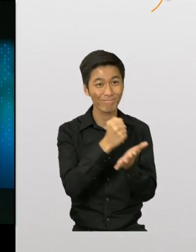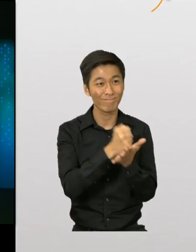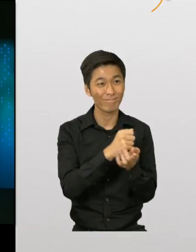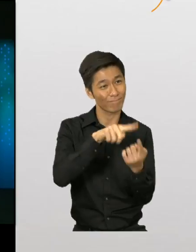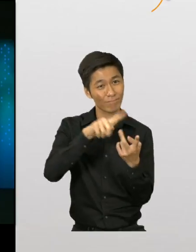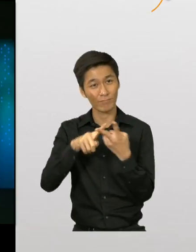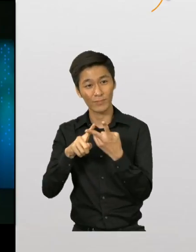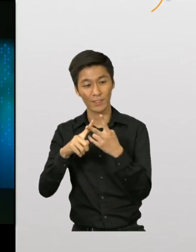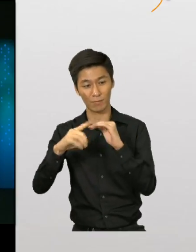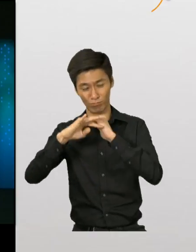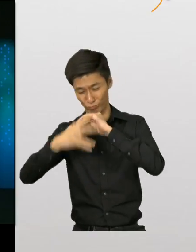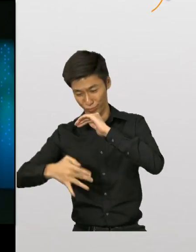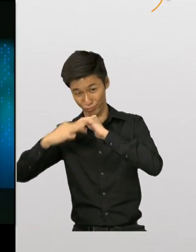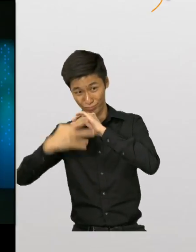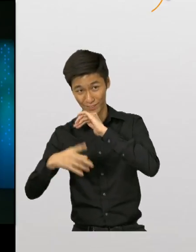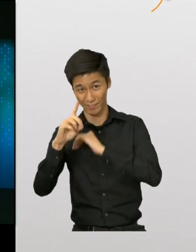in Johor.